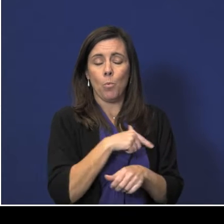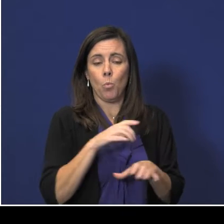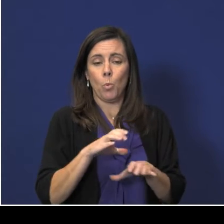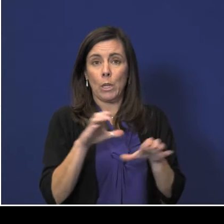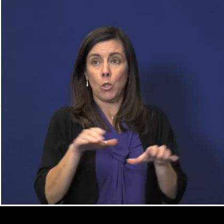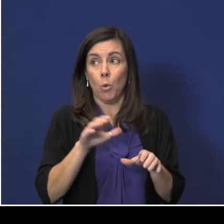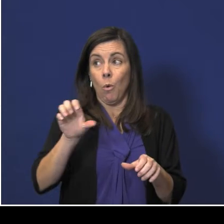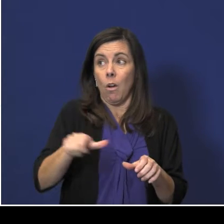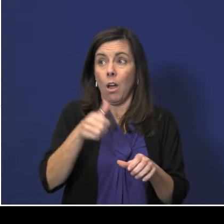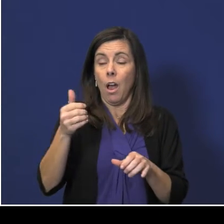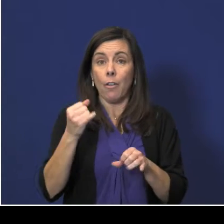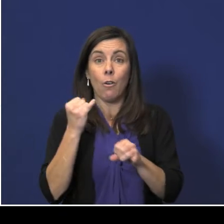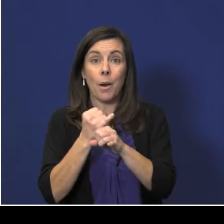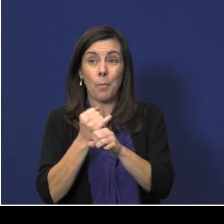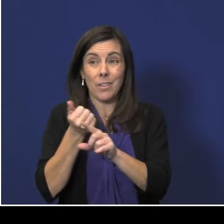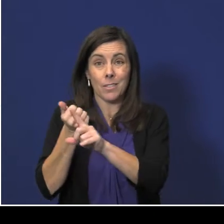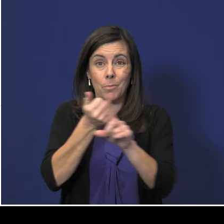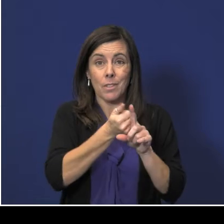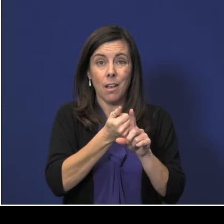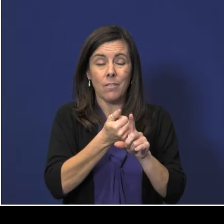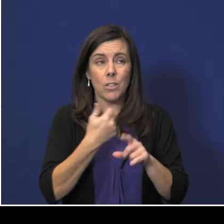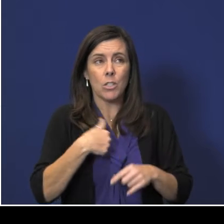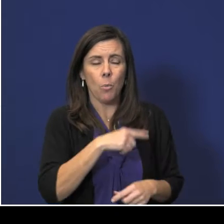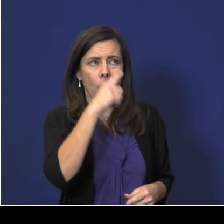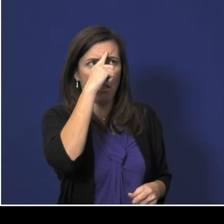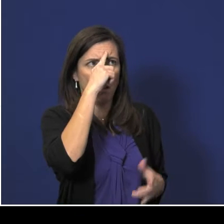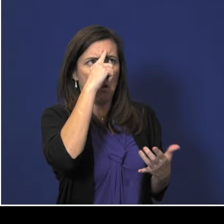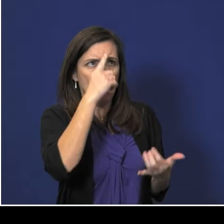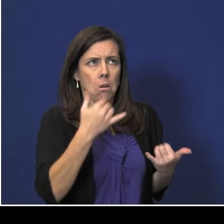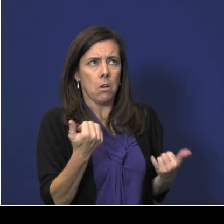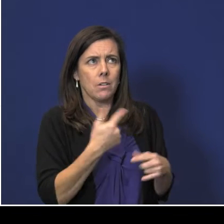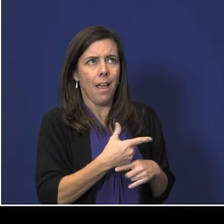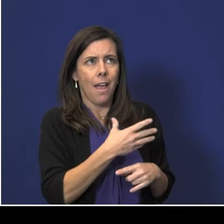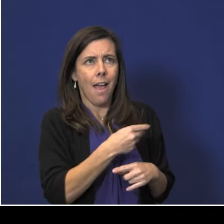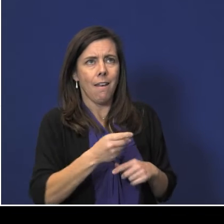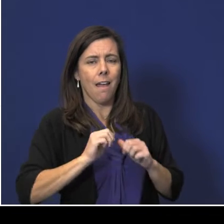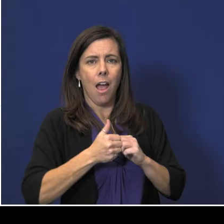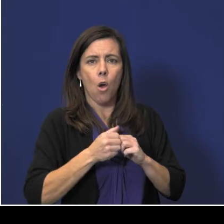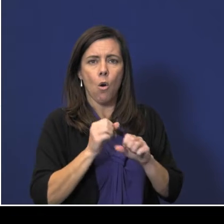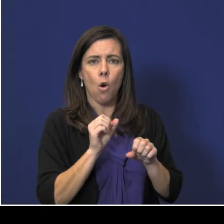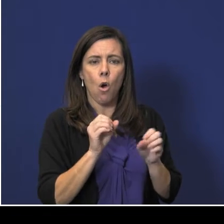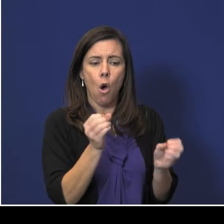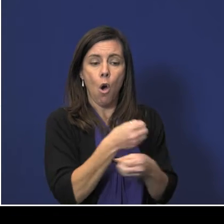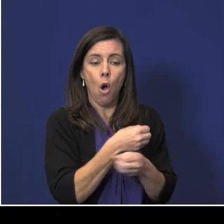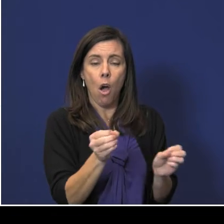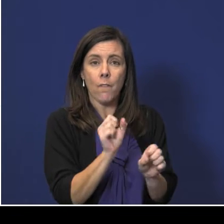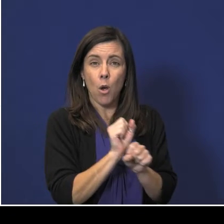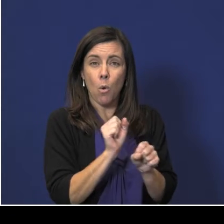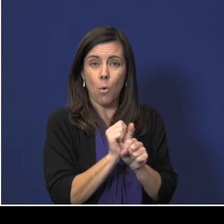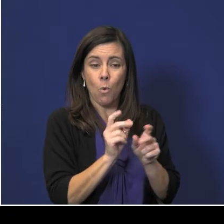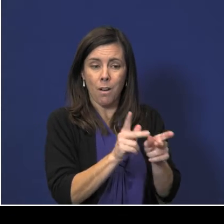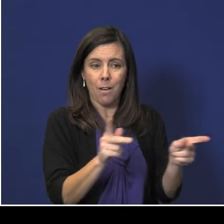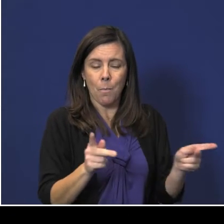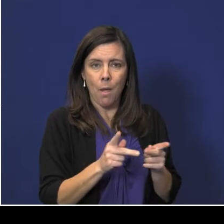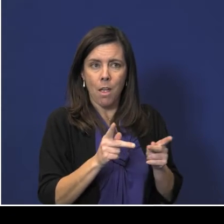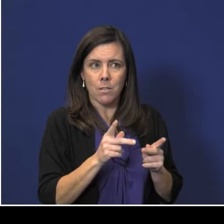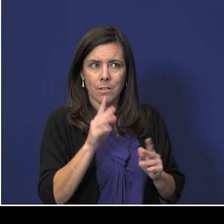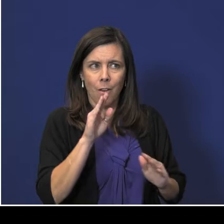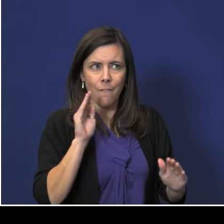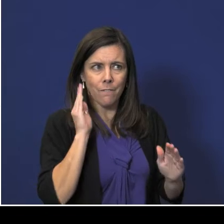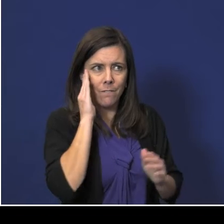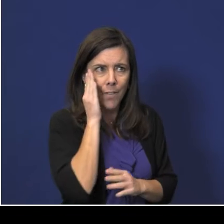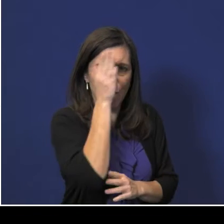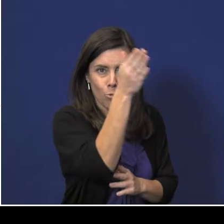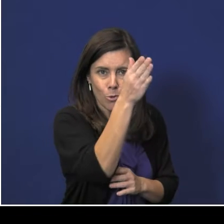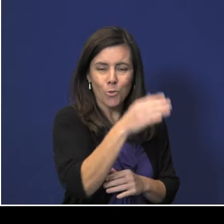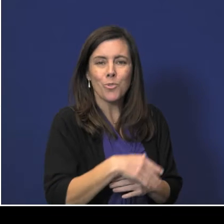schools, thinking of, again, not only of today, but also thinking how even office workplaces are moving into the future. Obviously, like Brendan said, this year